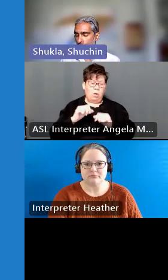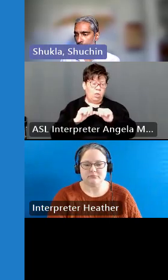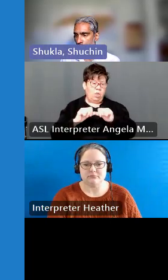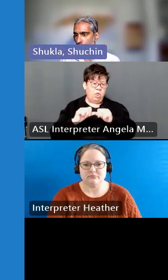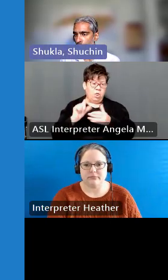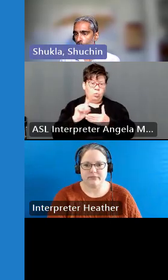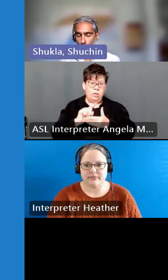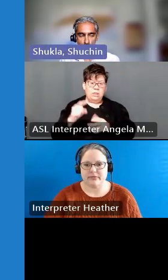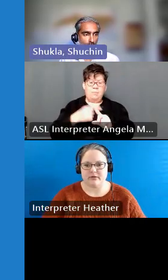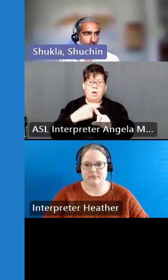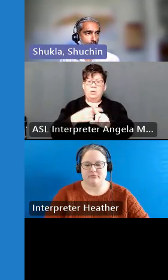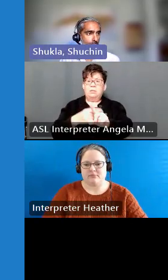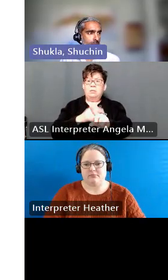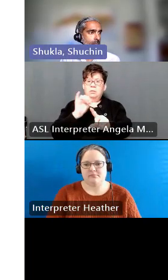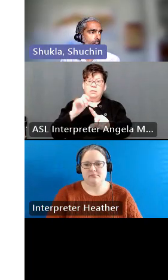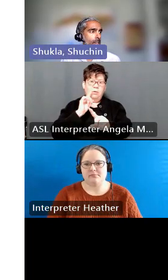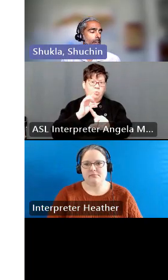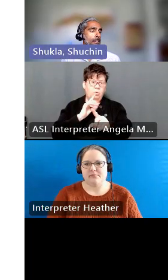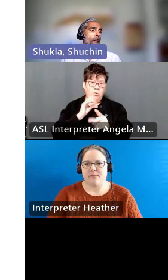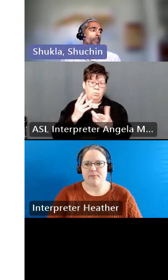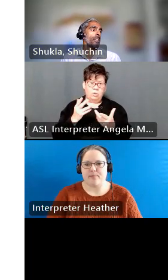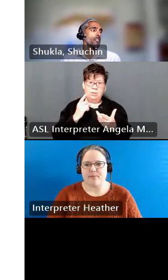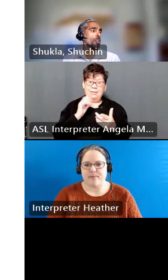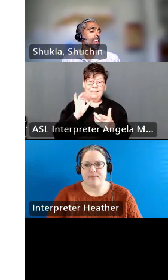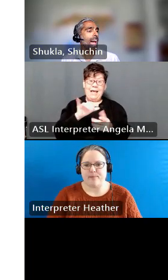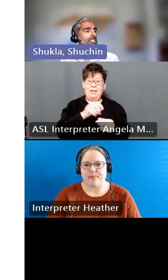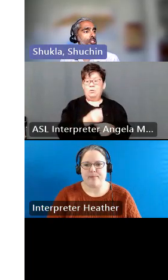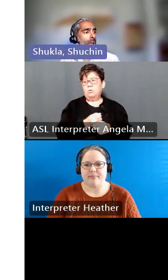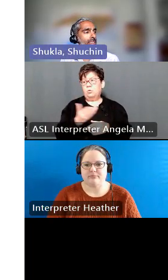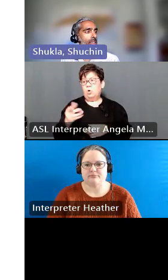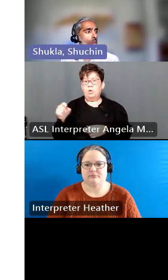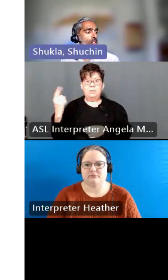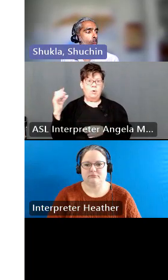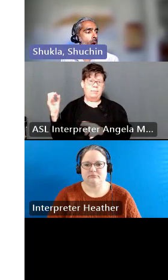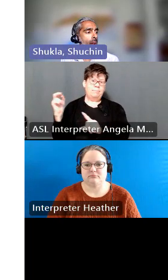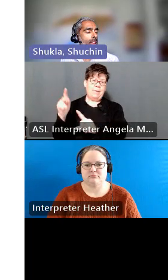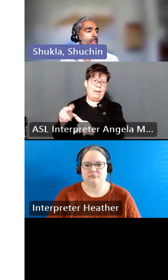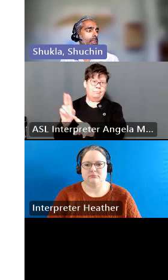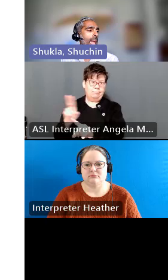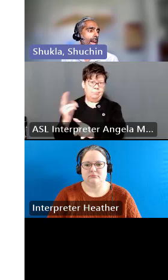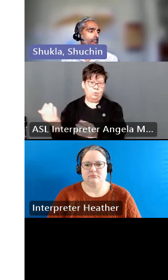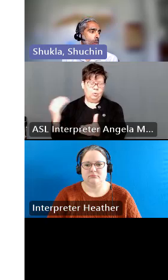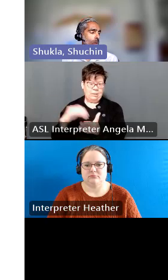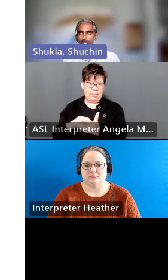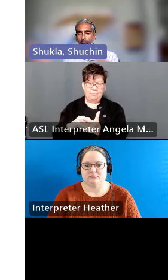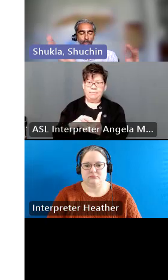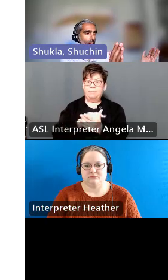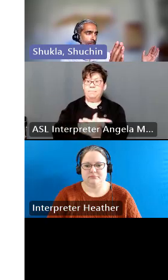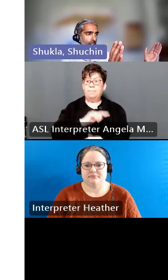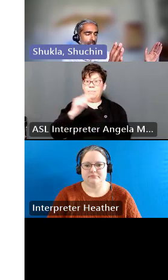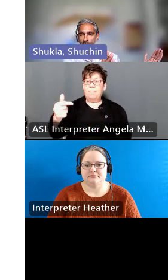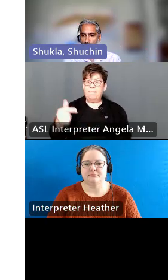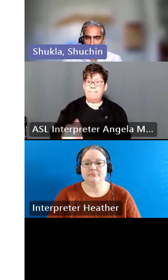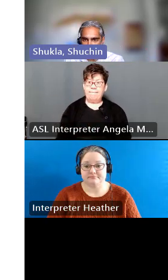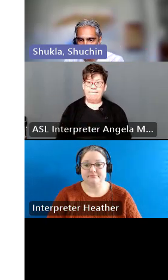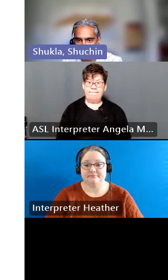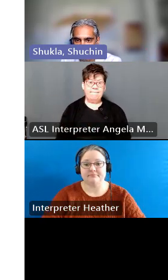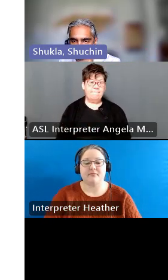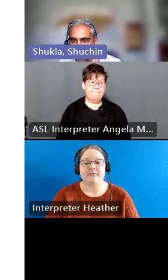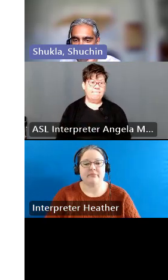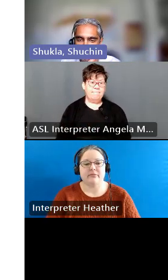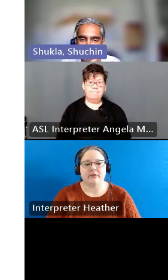and really contribute to return to use. So that is addressing the one category, and sorry, I'm looking over here